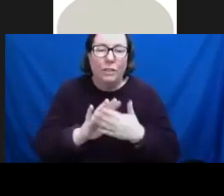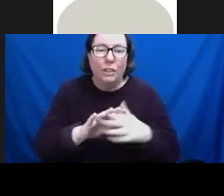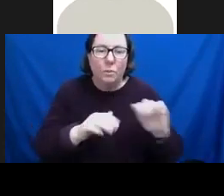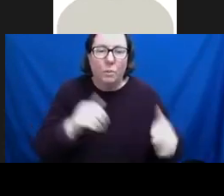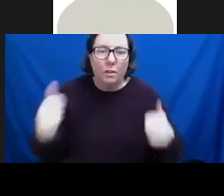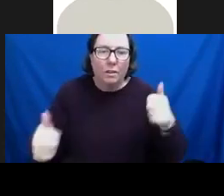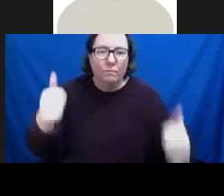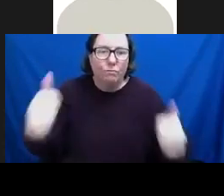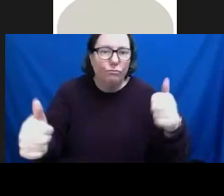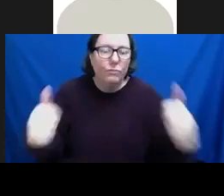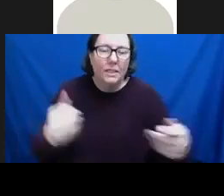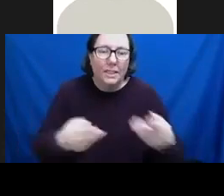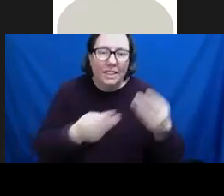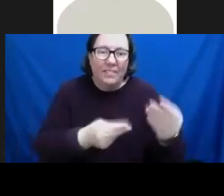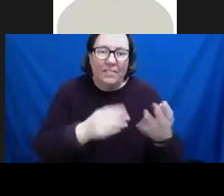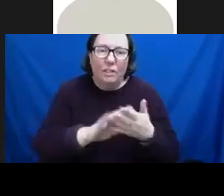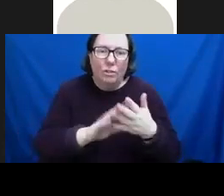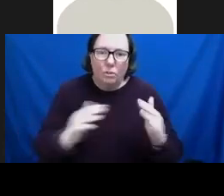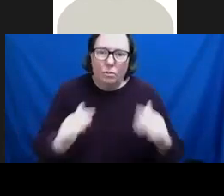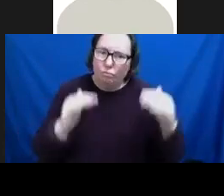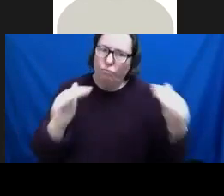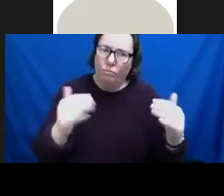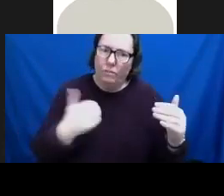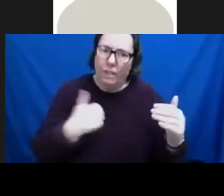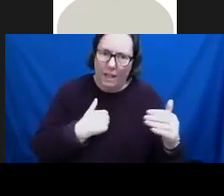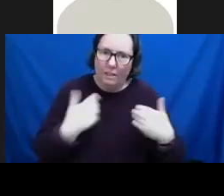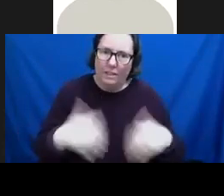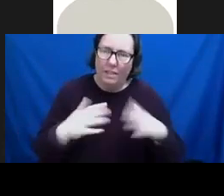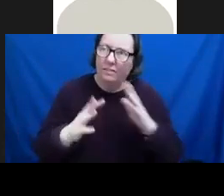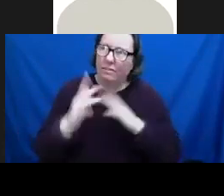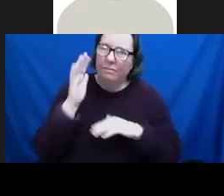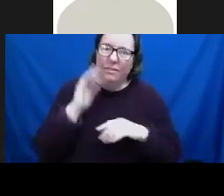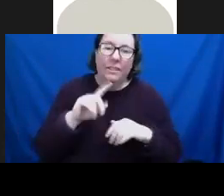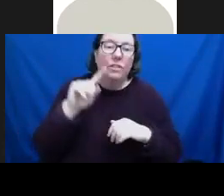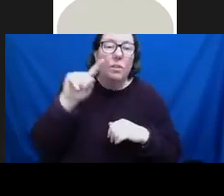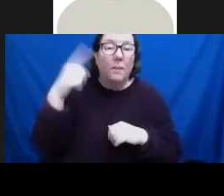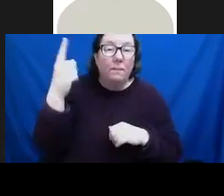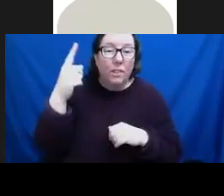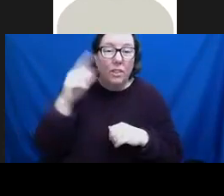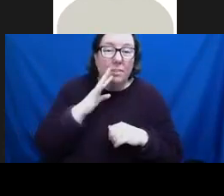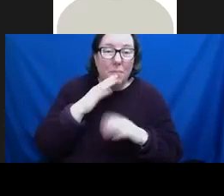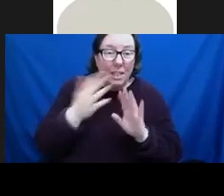we go back to the, either the first or second speaker who